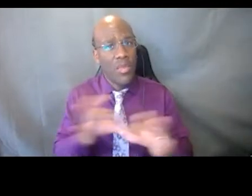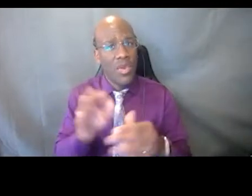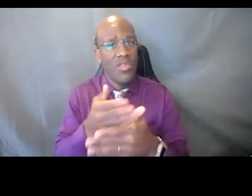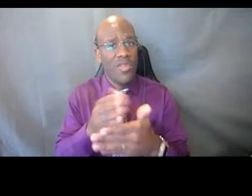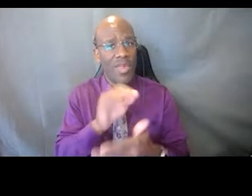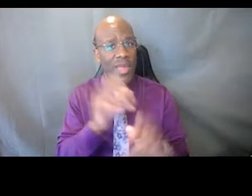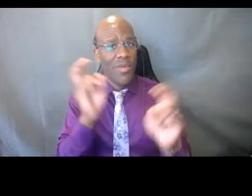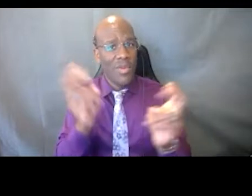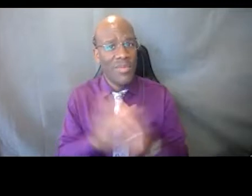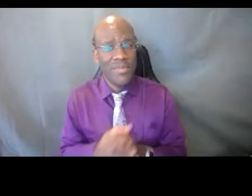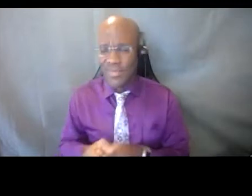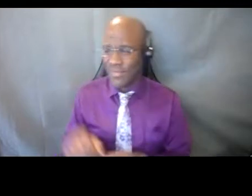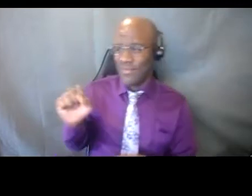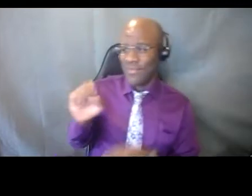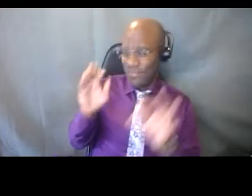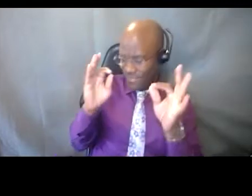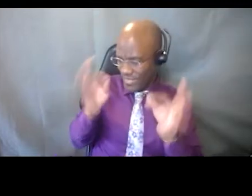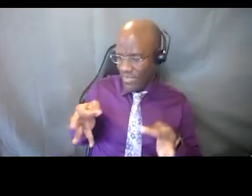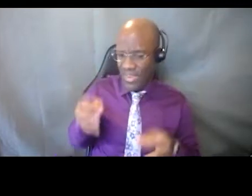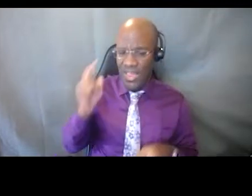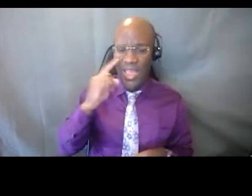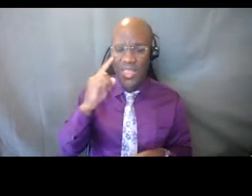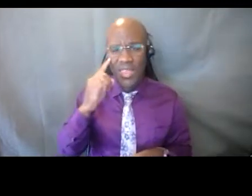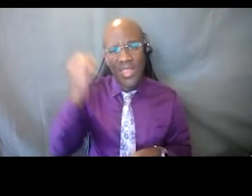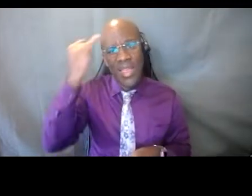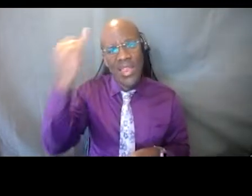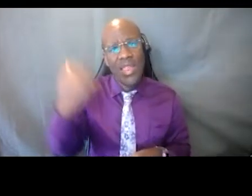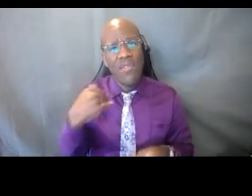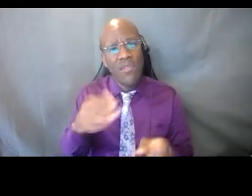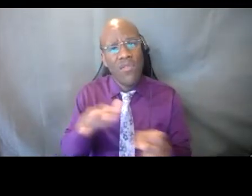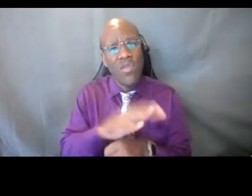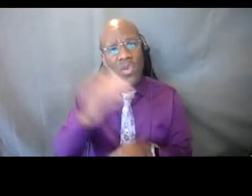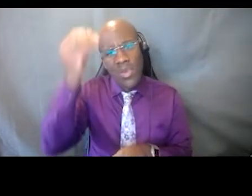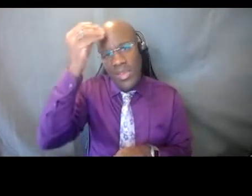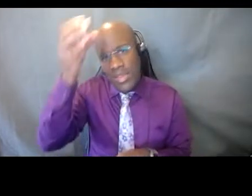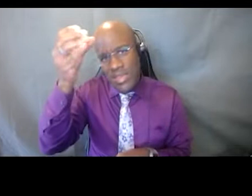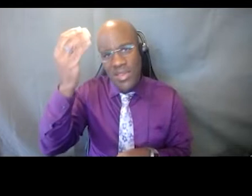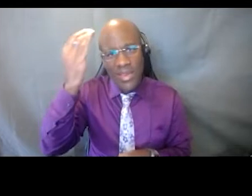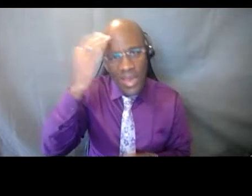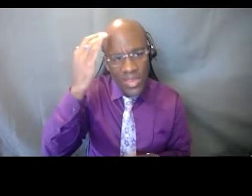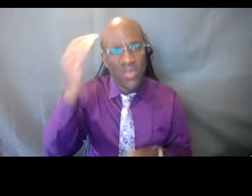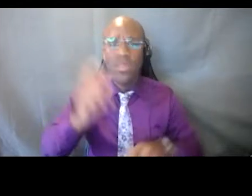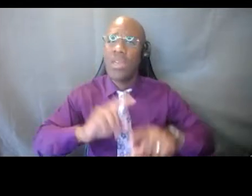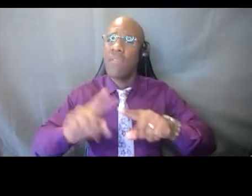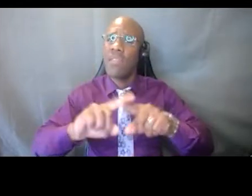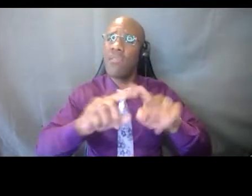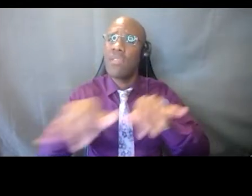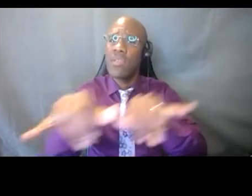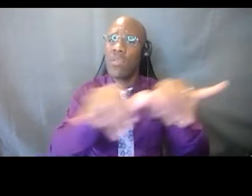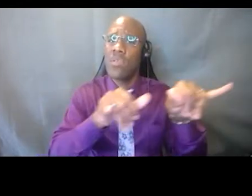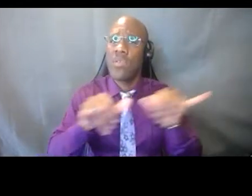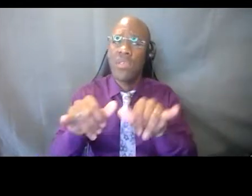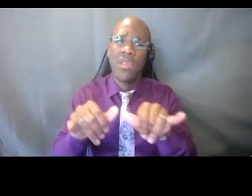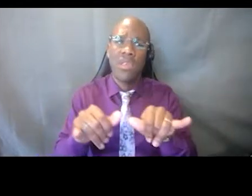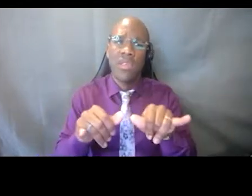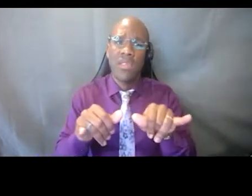just this idea of having full knowledge of the different the different standards that are being